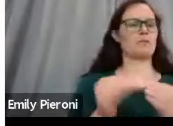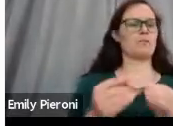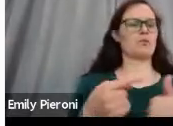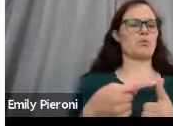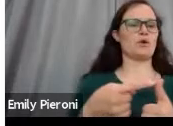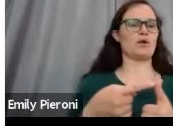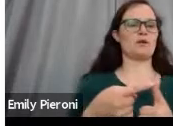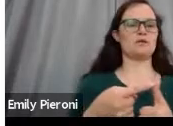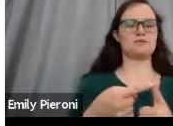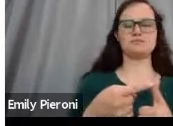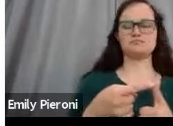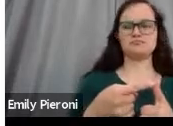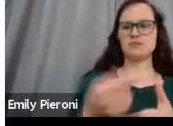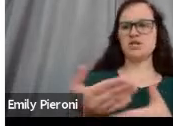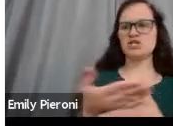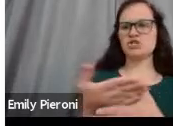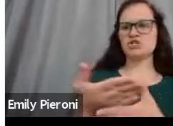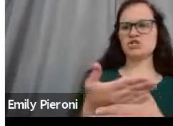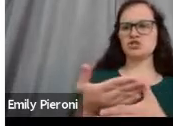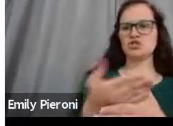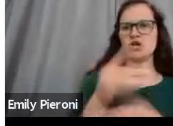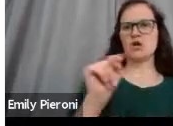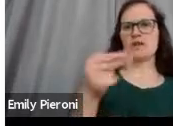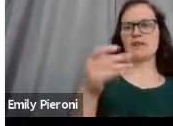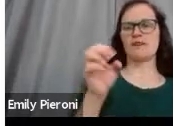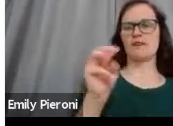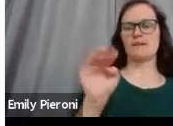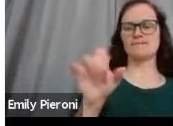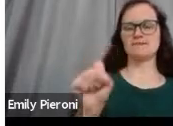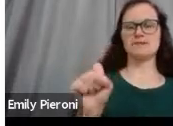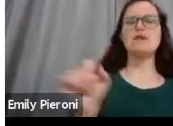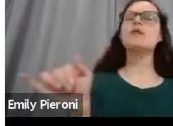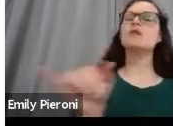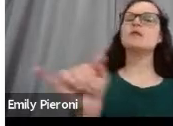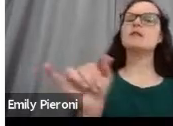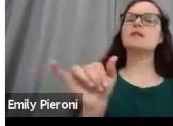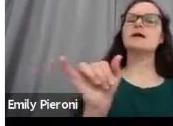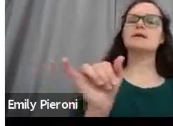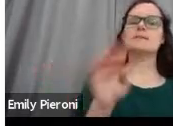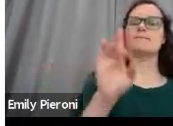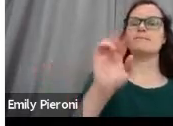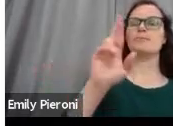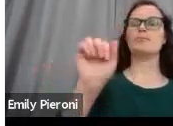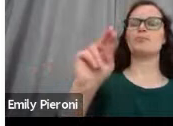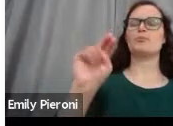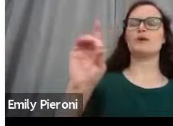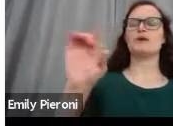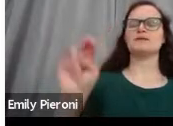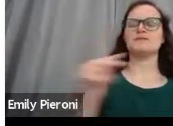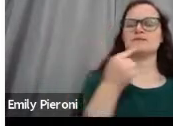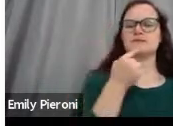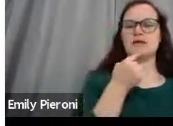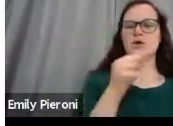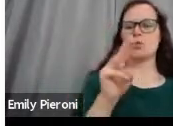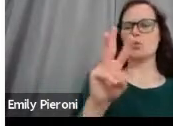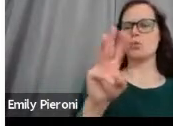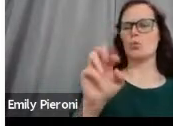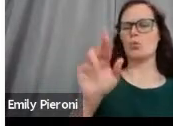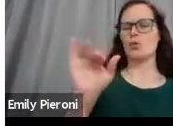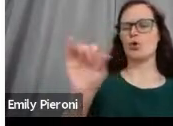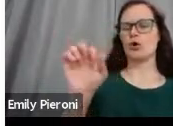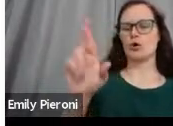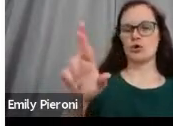Brandon's theme, when he was talking about the warriors, that's a universal theme. The hero's journey,